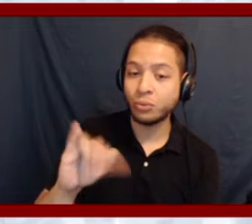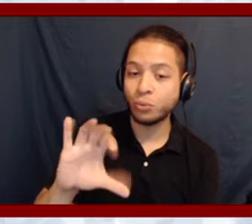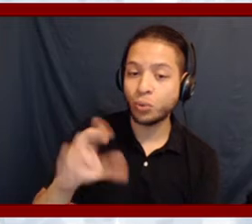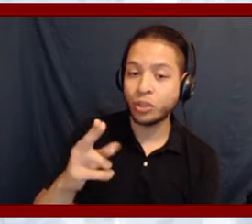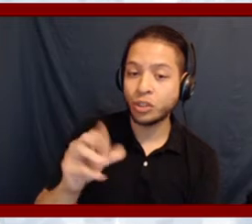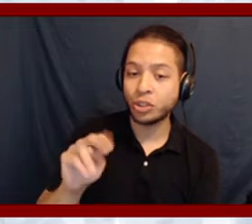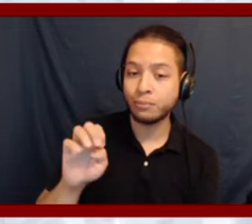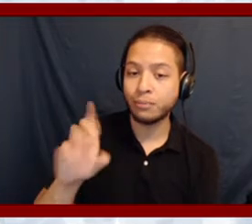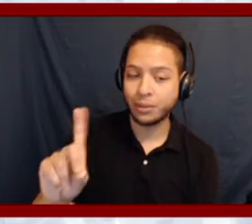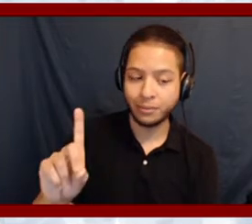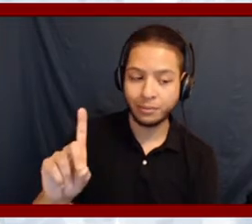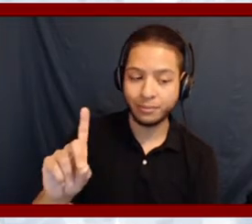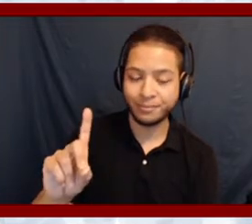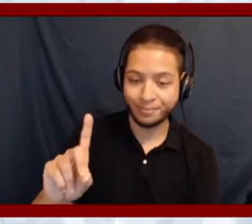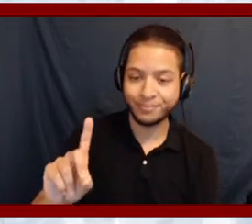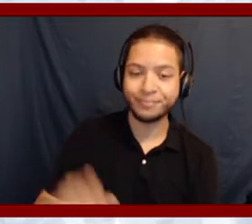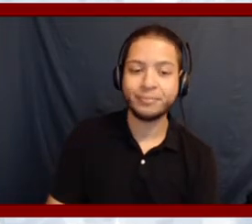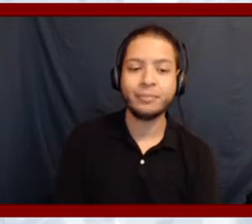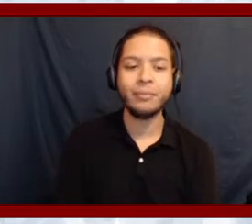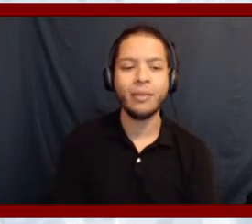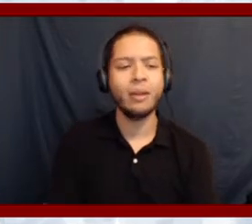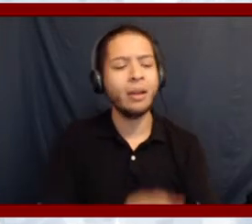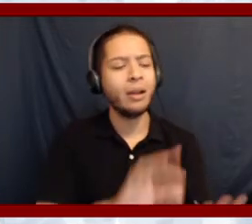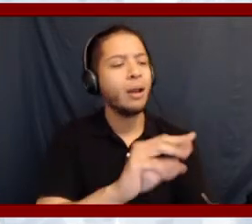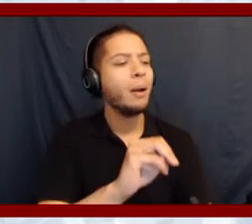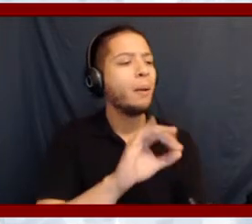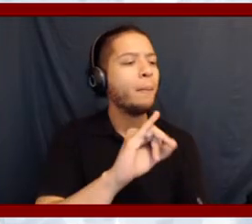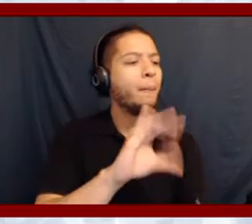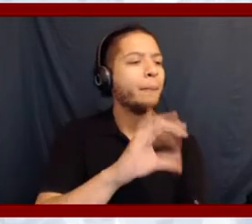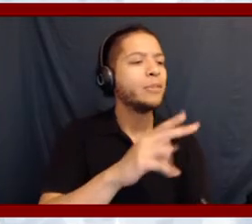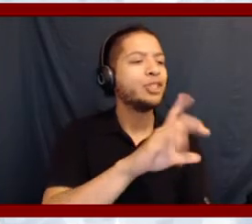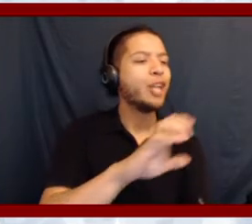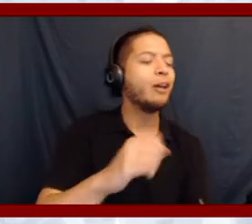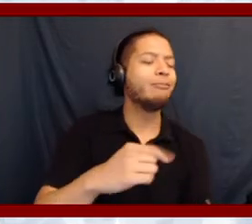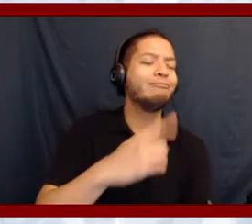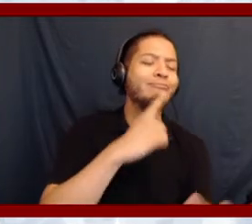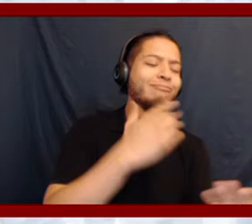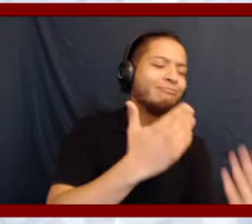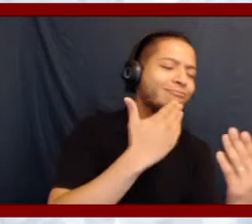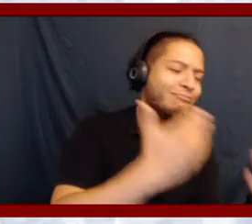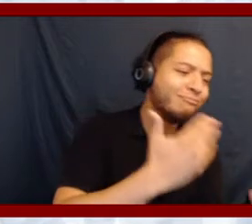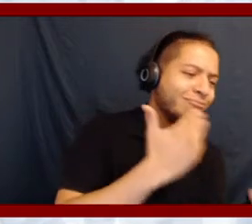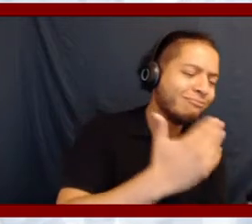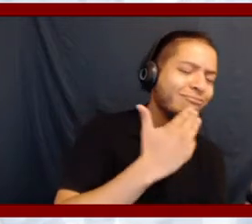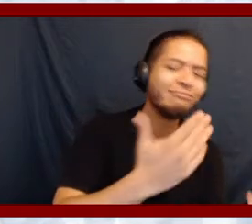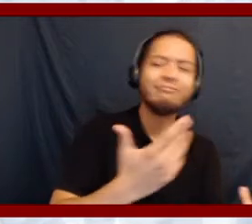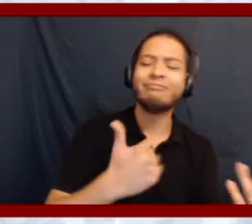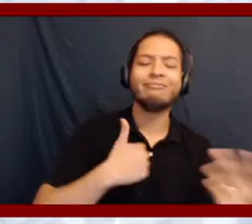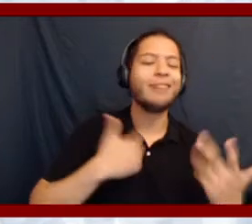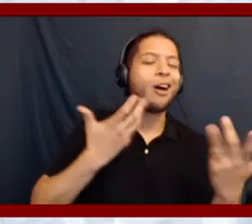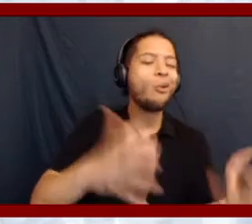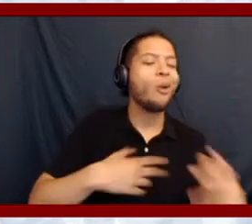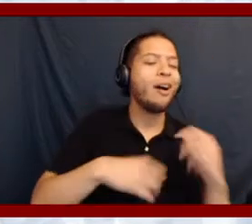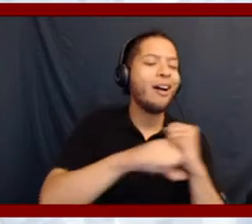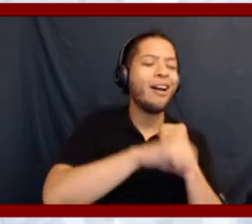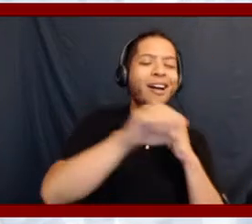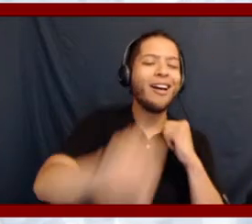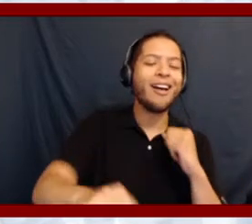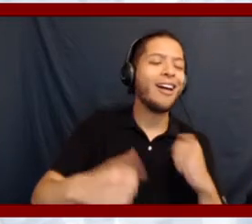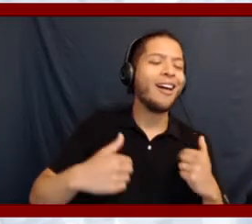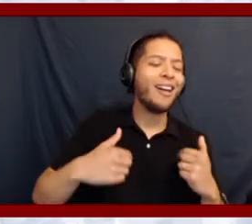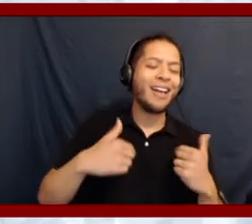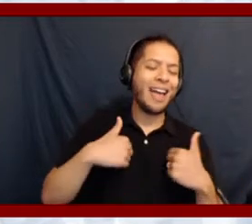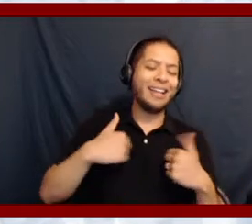Well, Michelle, let me just thank you, and I won't talk too long. People want to hear from education experts, not the guy just sitting in the White House.